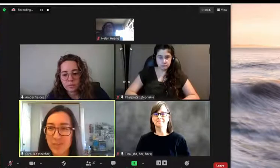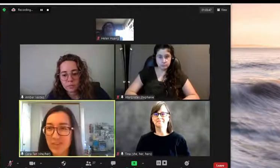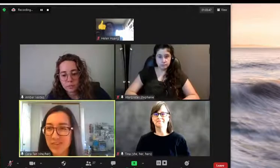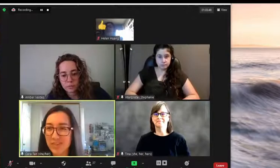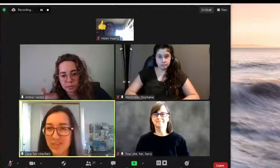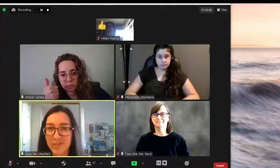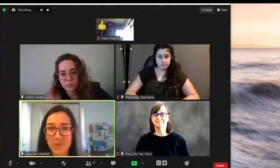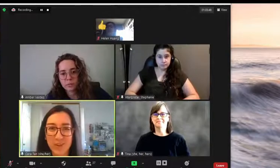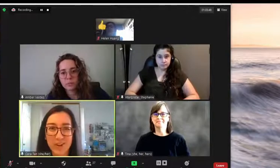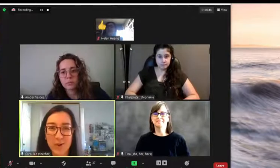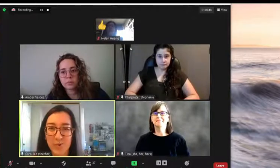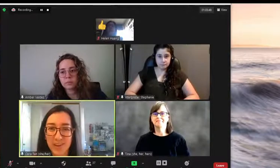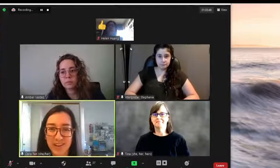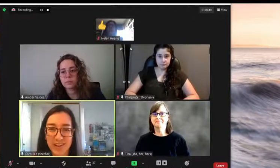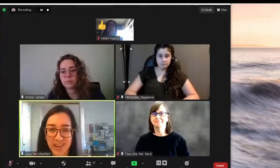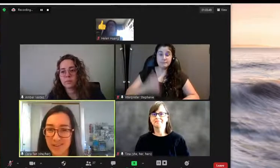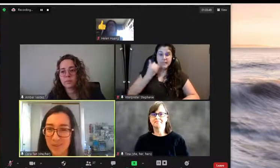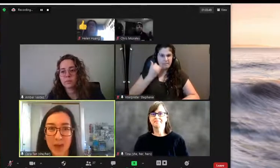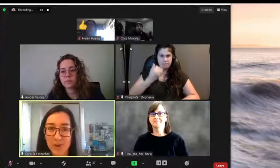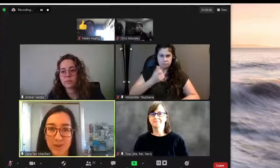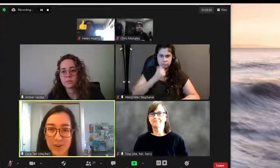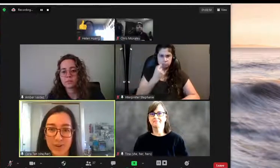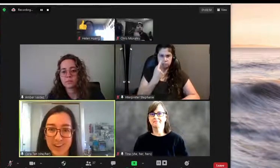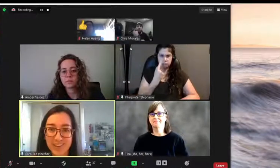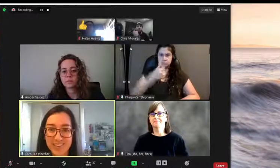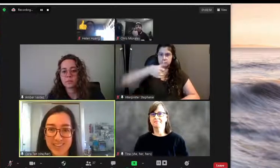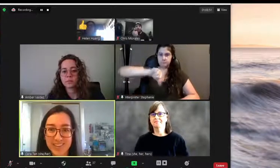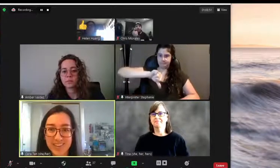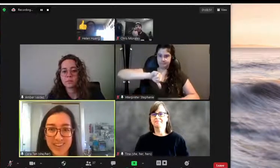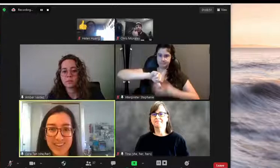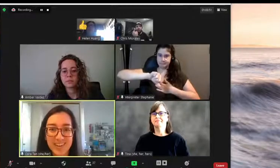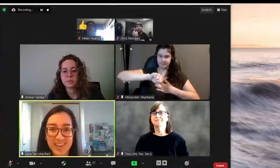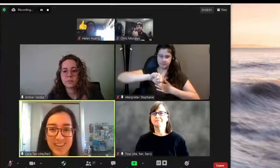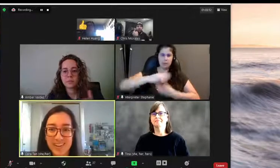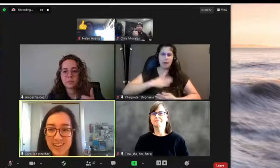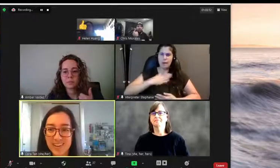Give me a thumbs down if you want me to go over it again. I'm happy to go over it again.